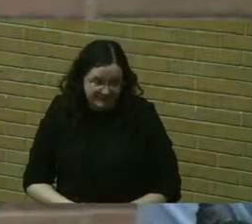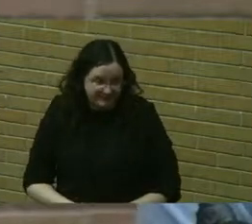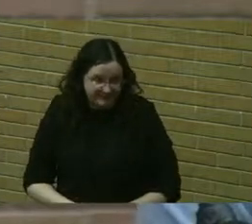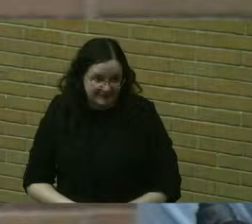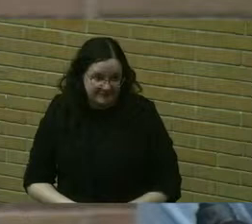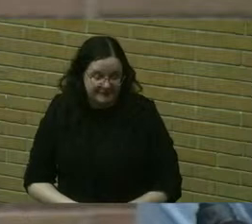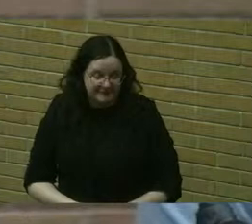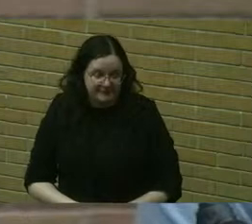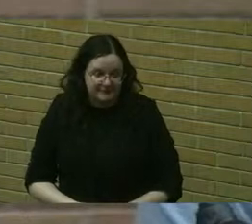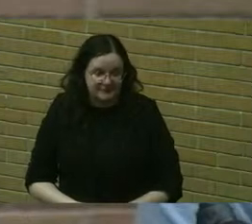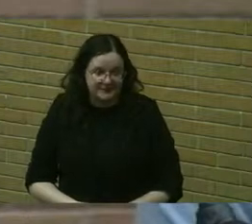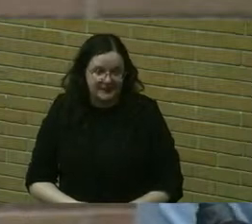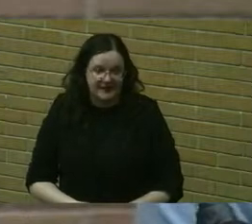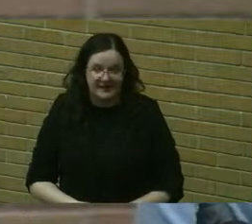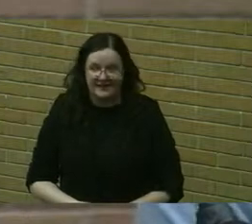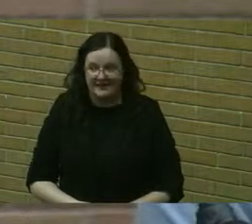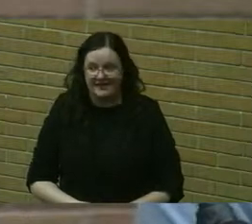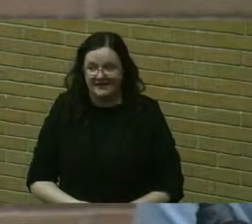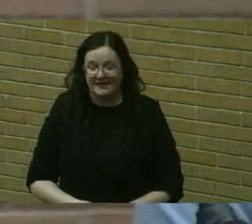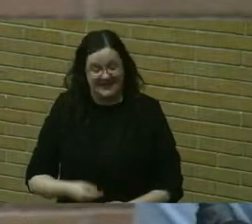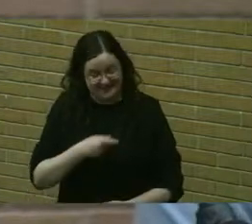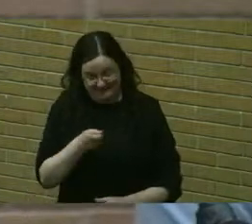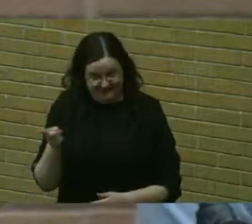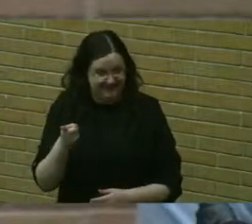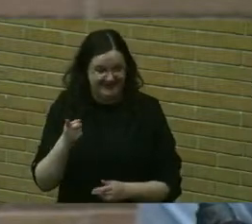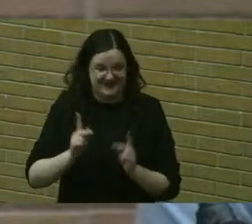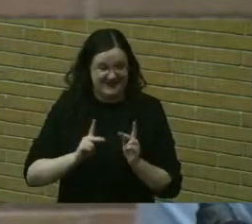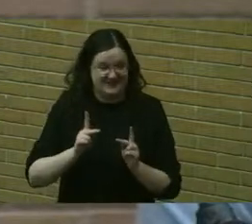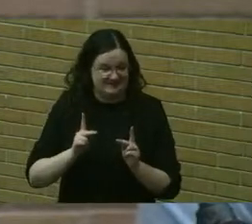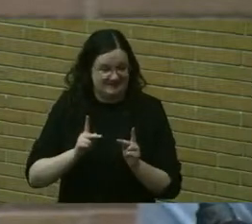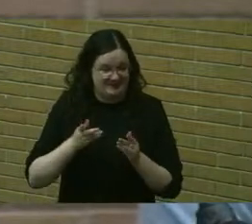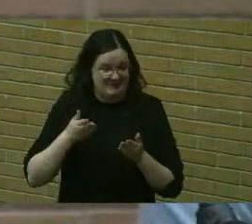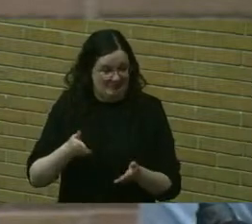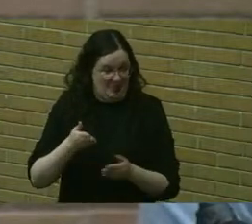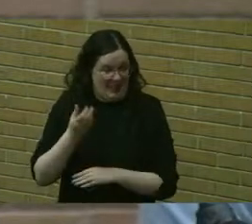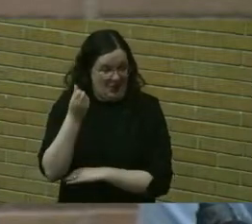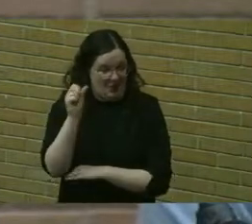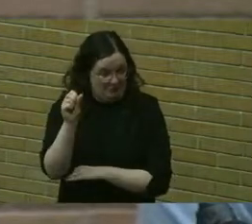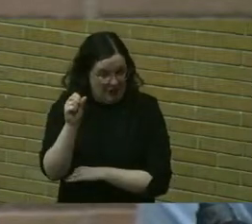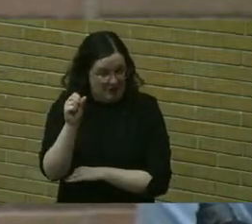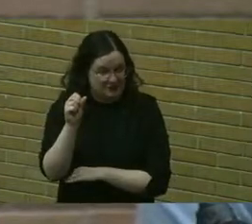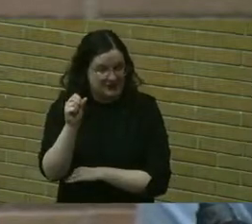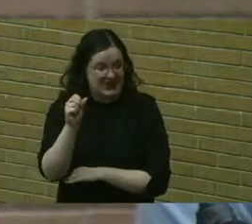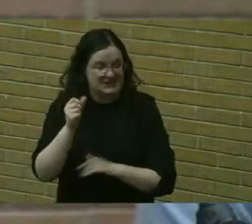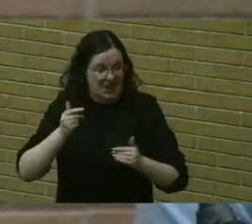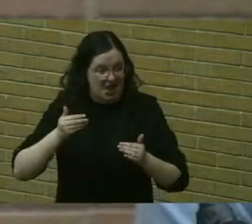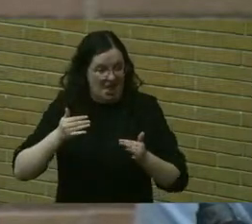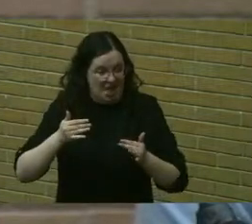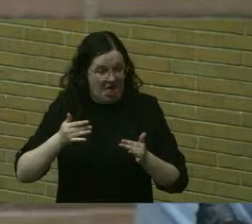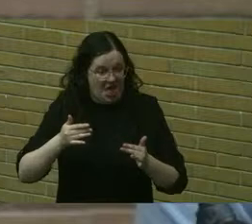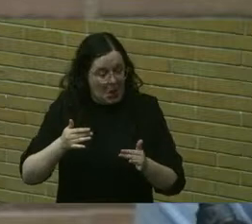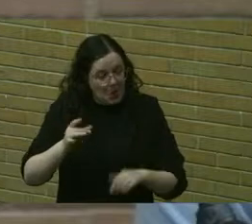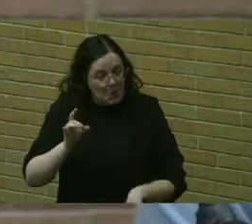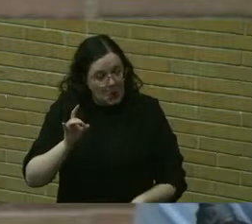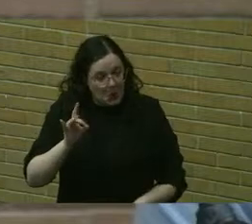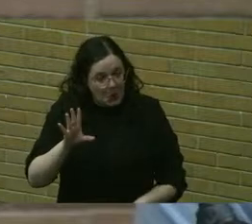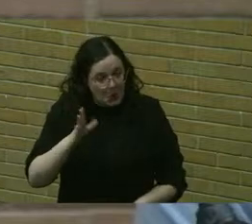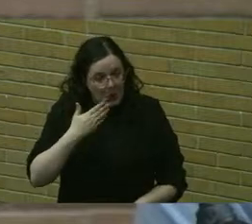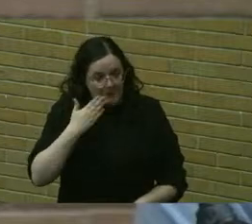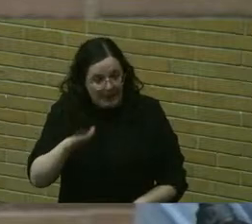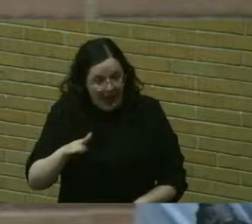I think as protests were moving down, it was kind of heat level was raising